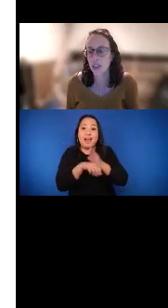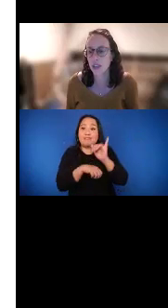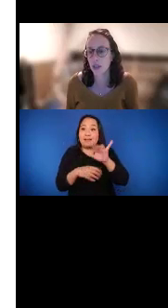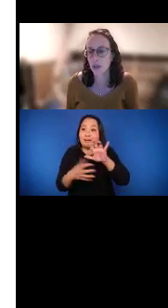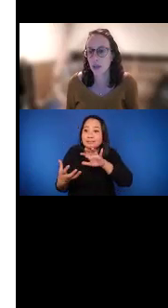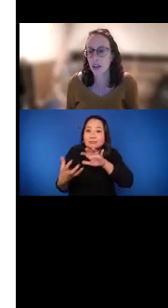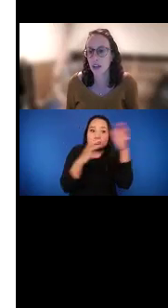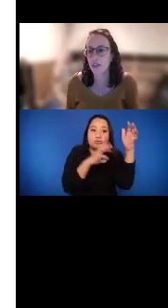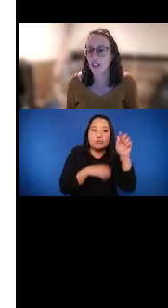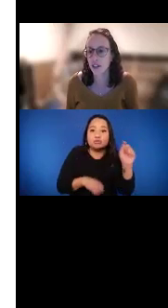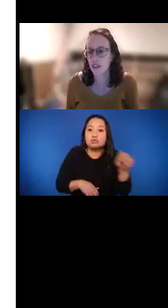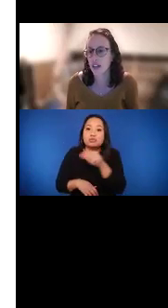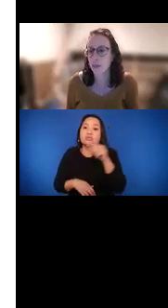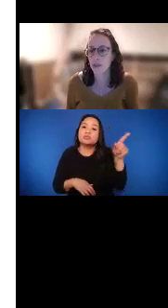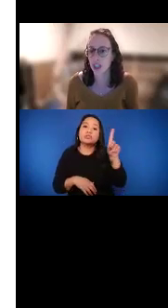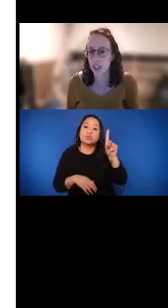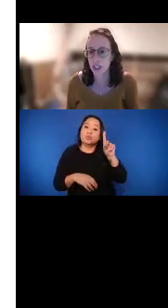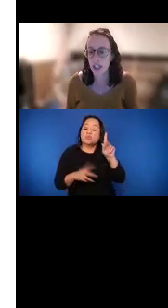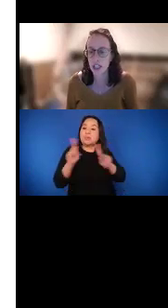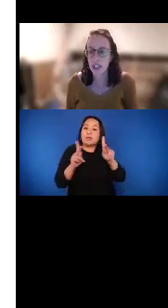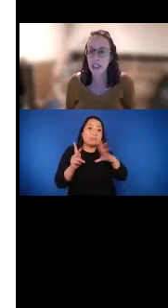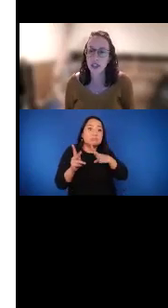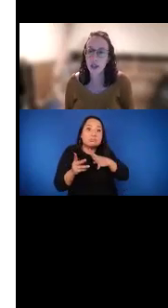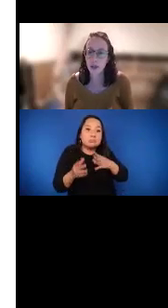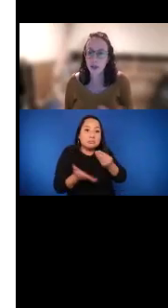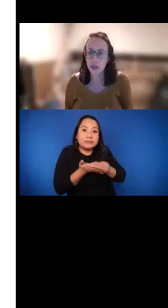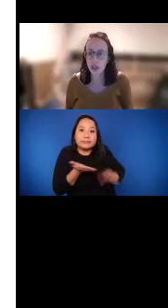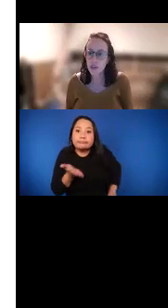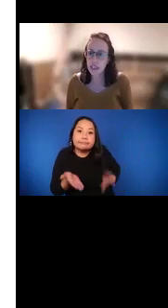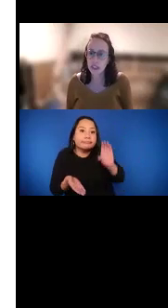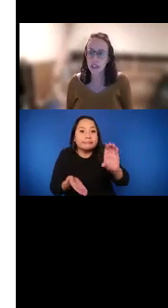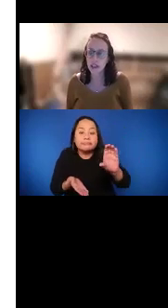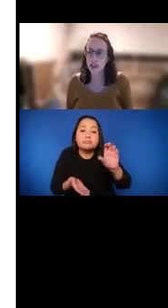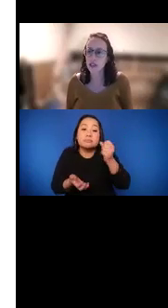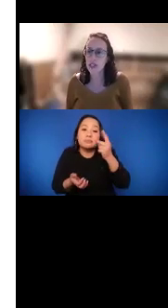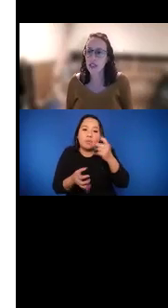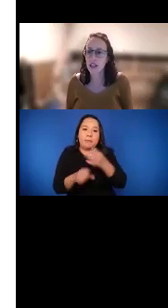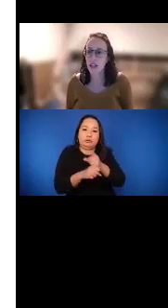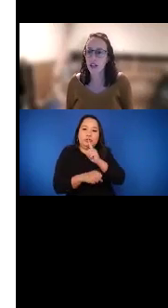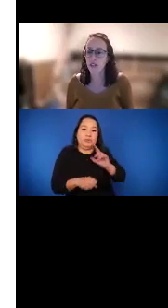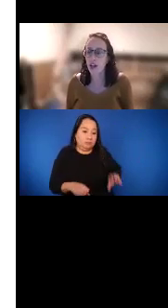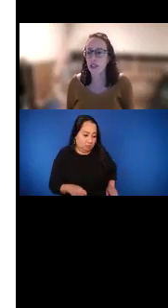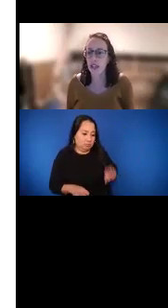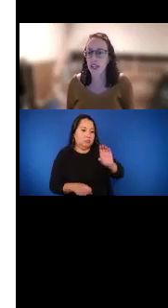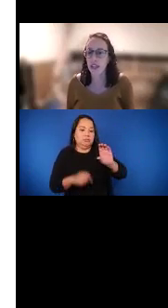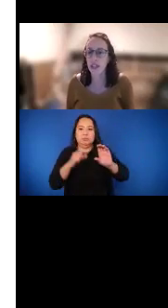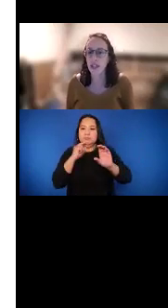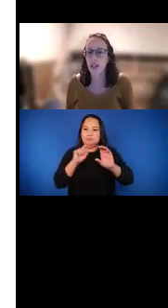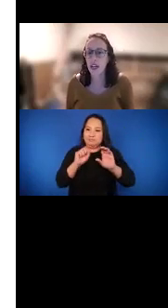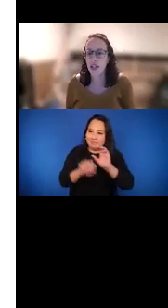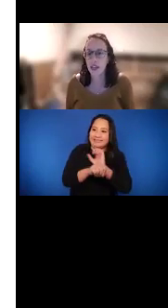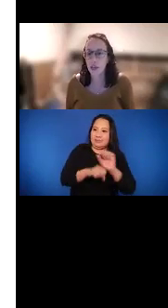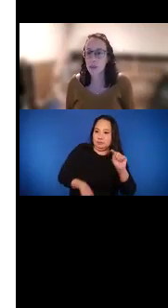it's going to a verifiable charity. So do your research. There's a lot of